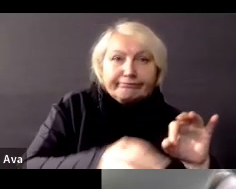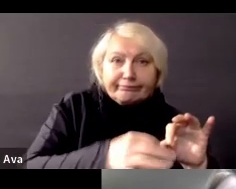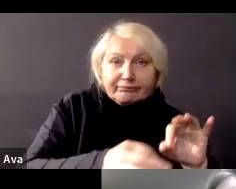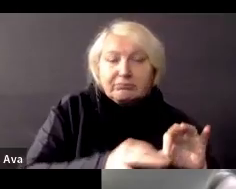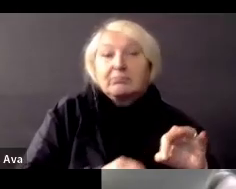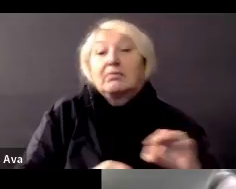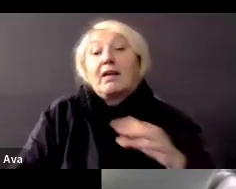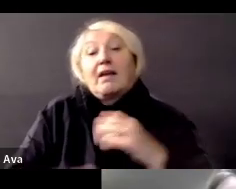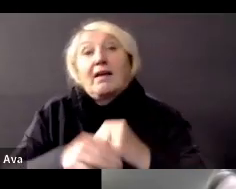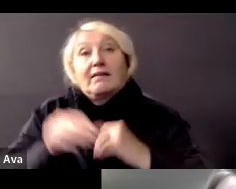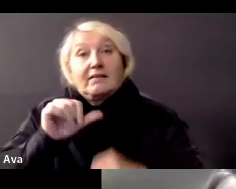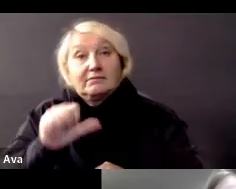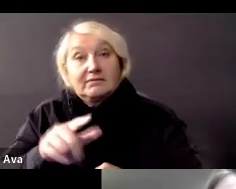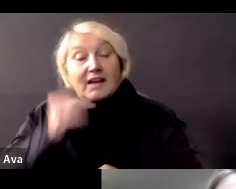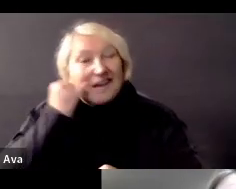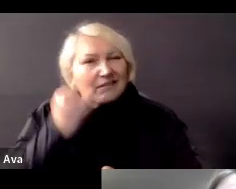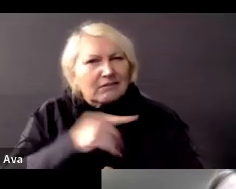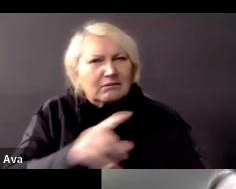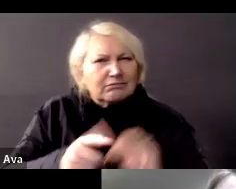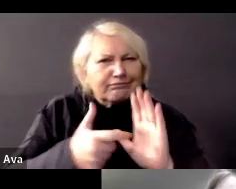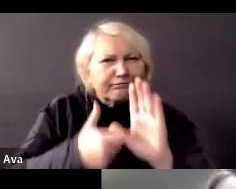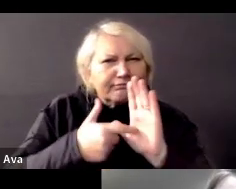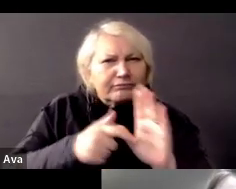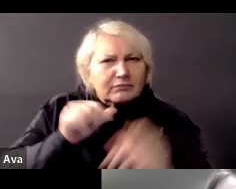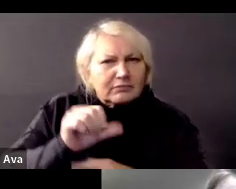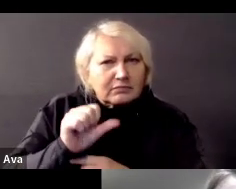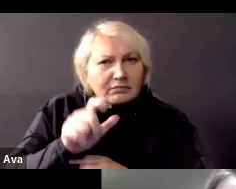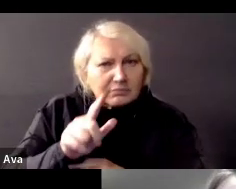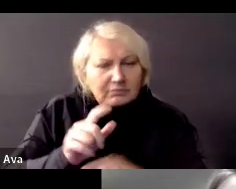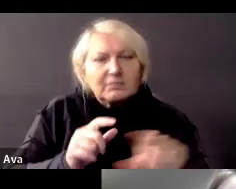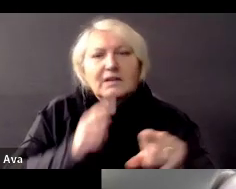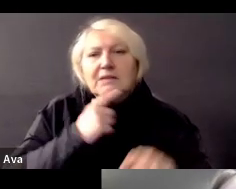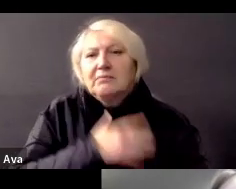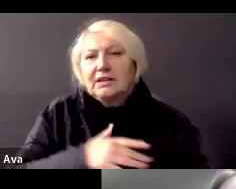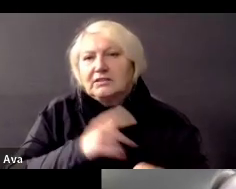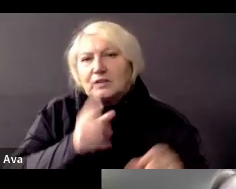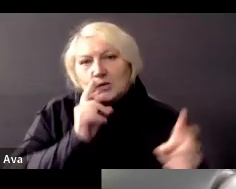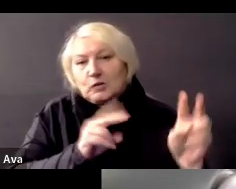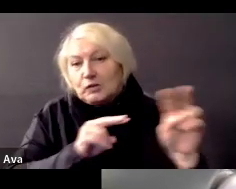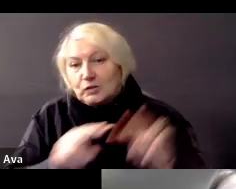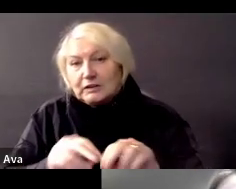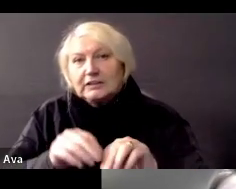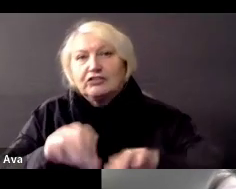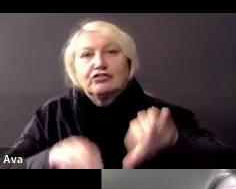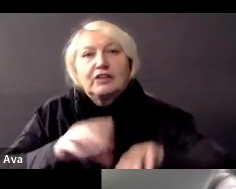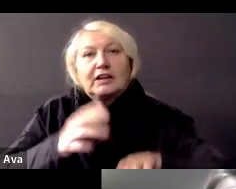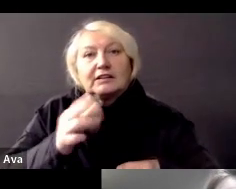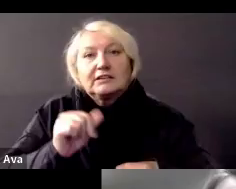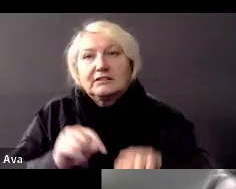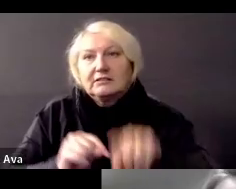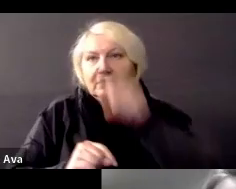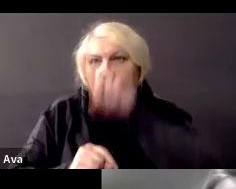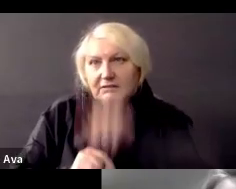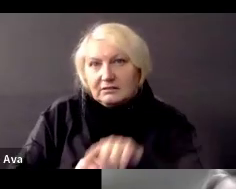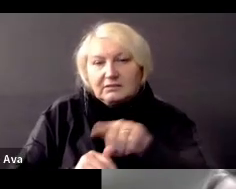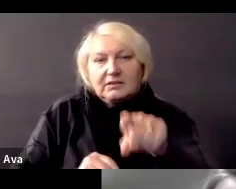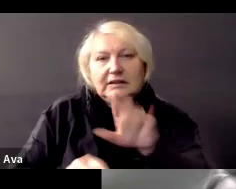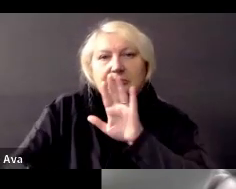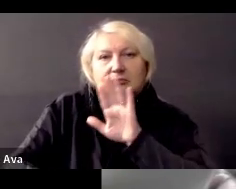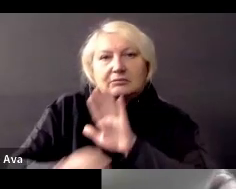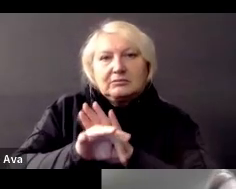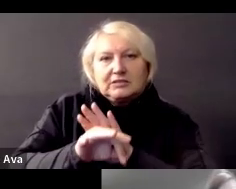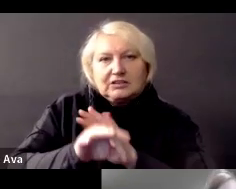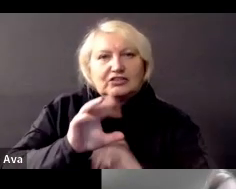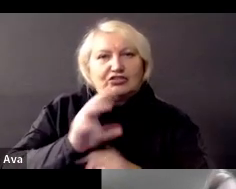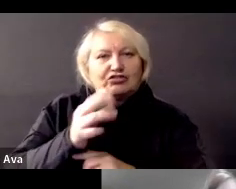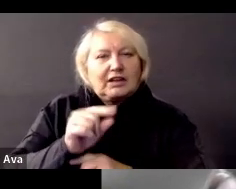uses ASL or captioning, please review the information in the chat by selecting the chat button on